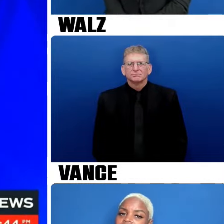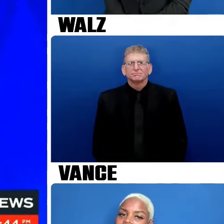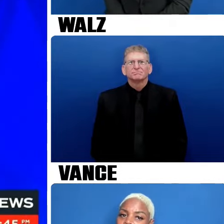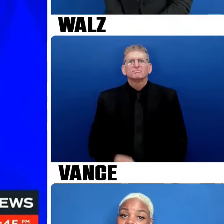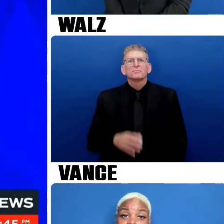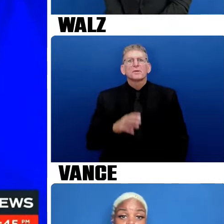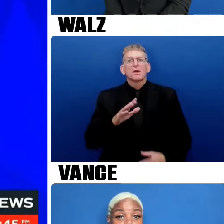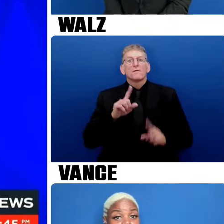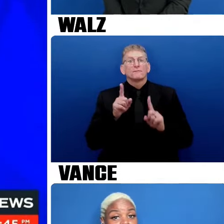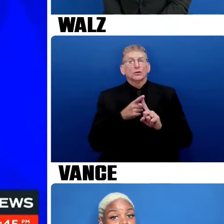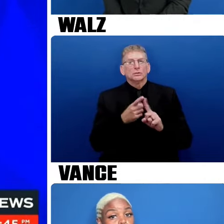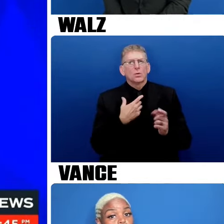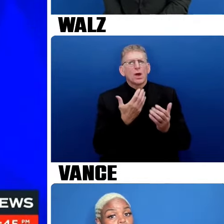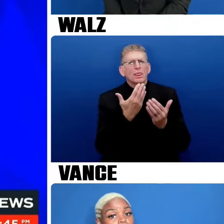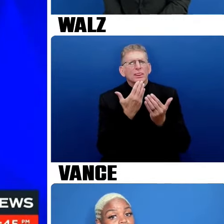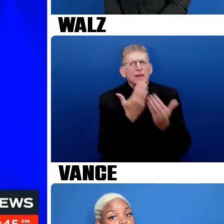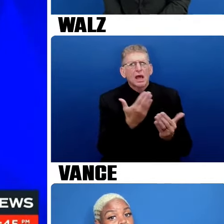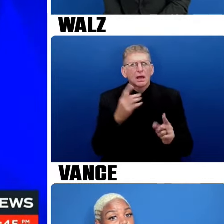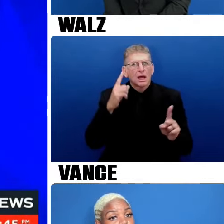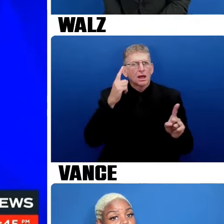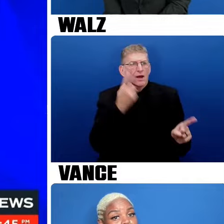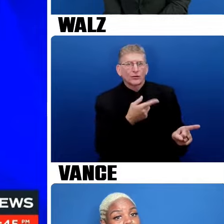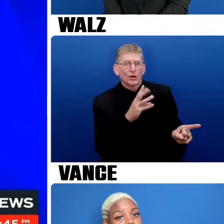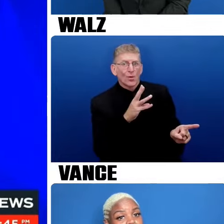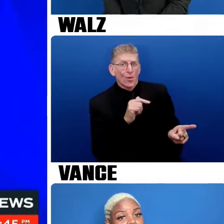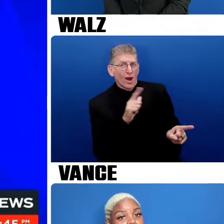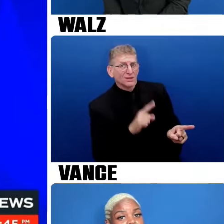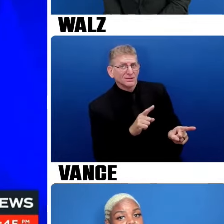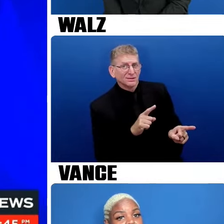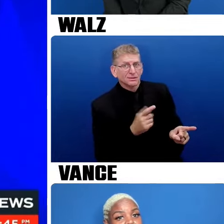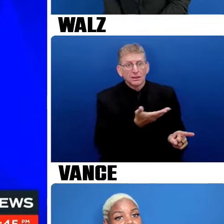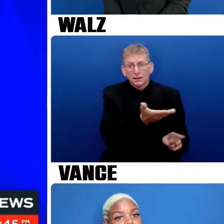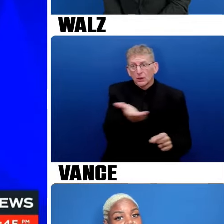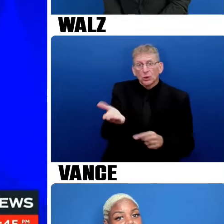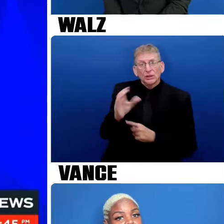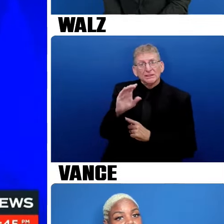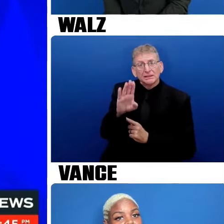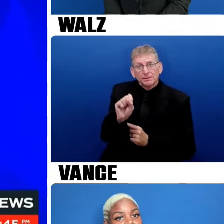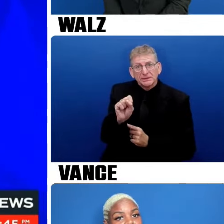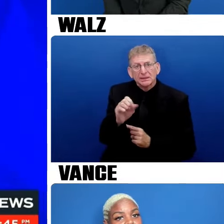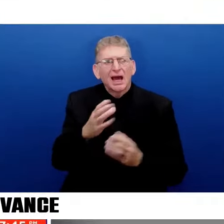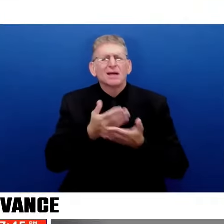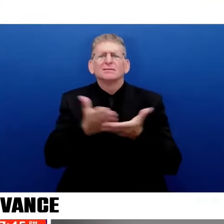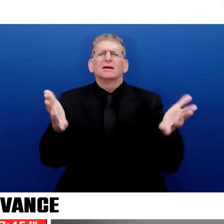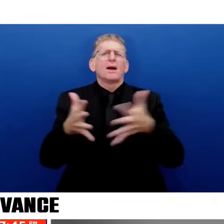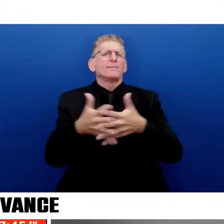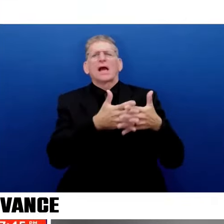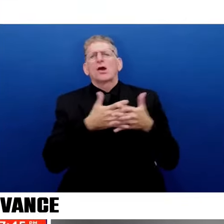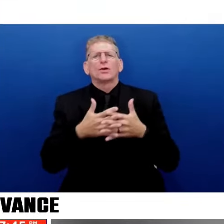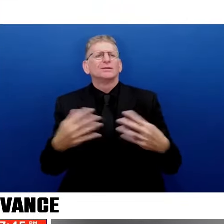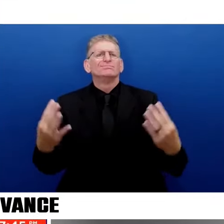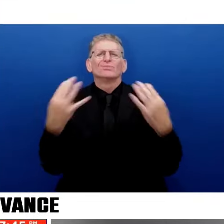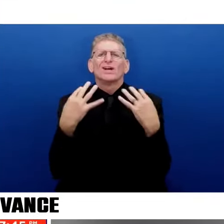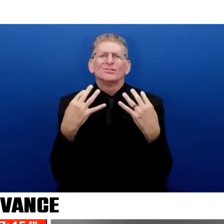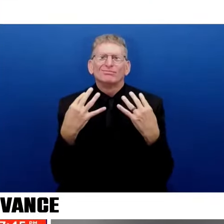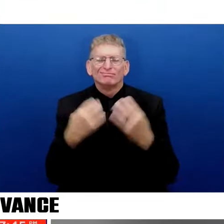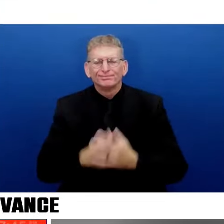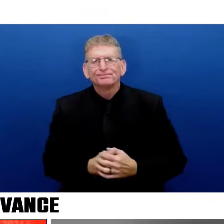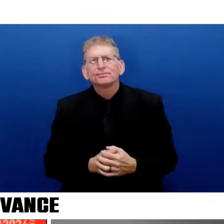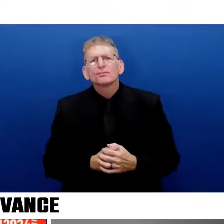you folks at CBS, and of course the American people for tuning in this evening. And one of the issues we didn't talk about was energy. And I remember when I was being raised